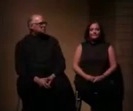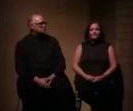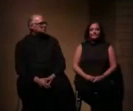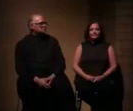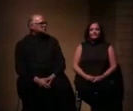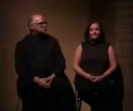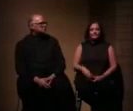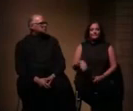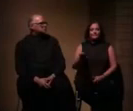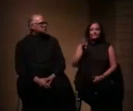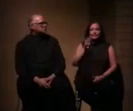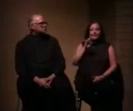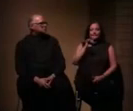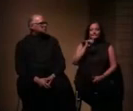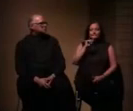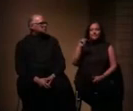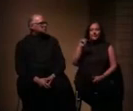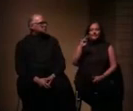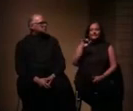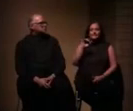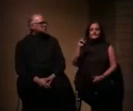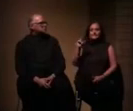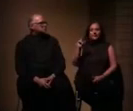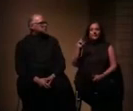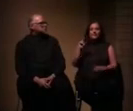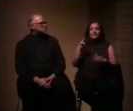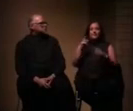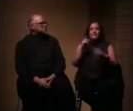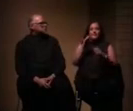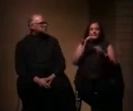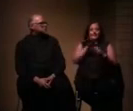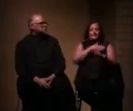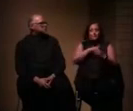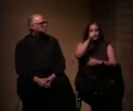Brett Mann, The Music Man, Performance Now Theater Company.